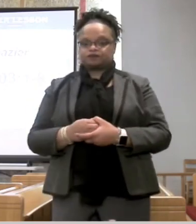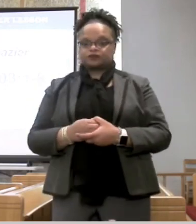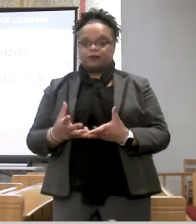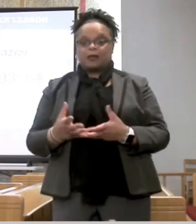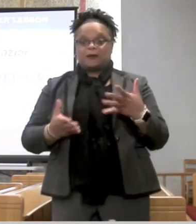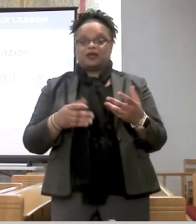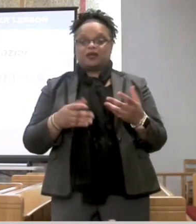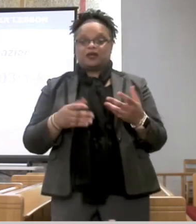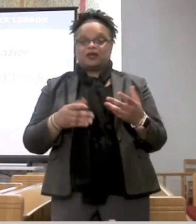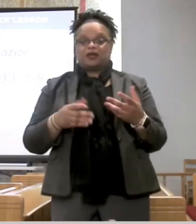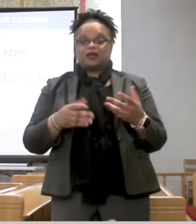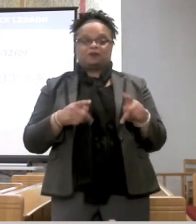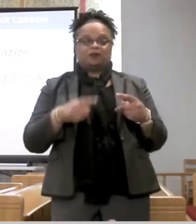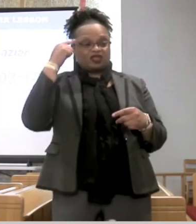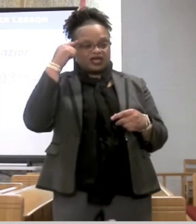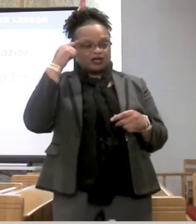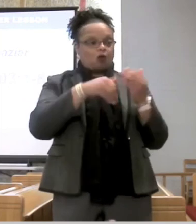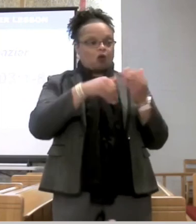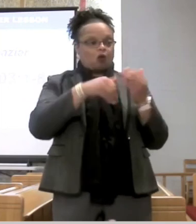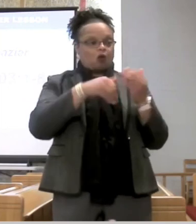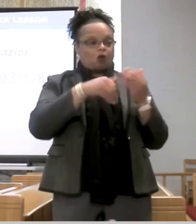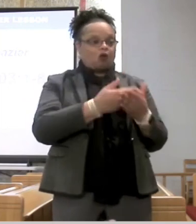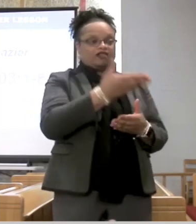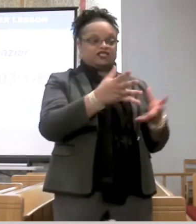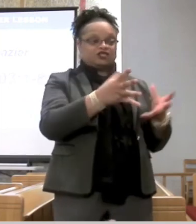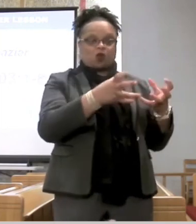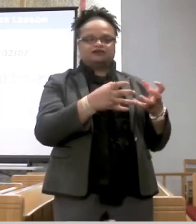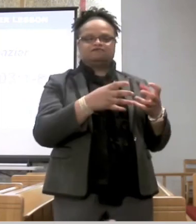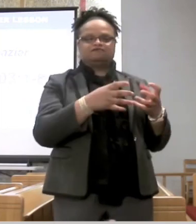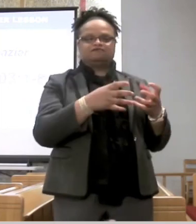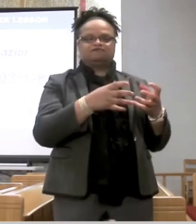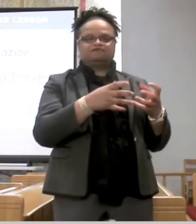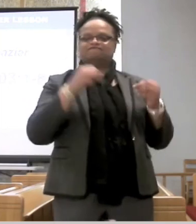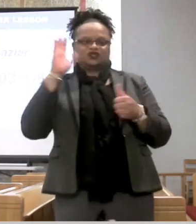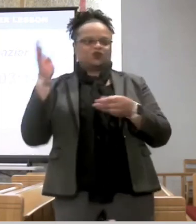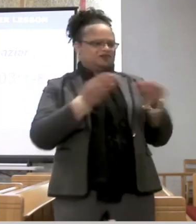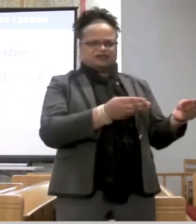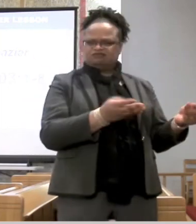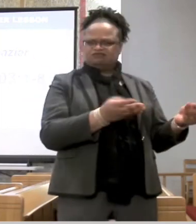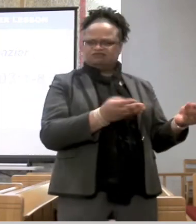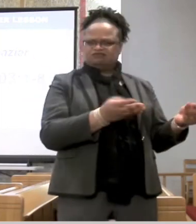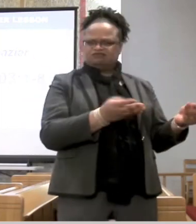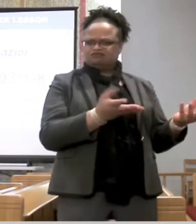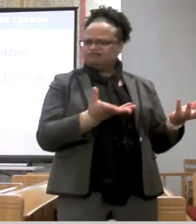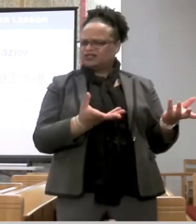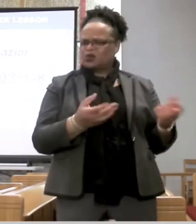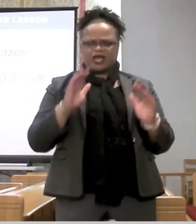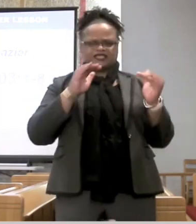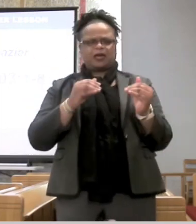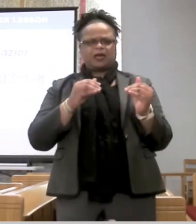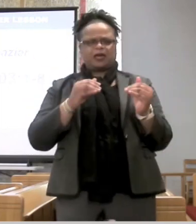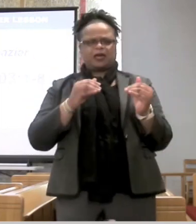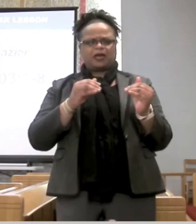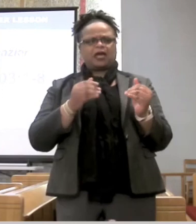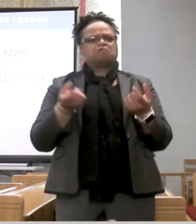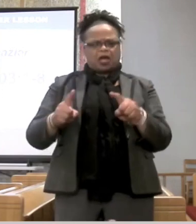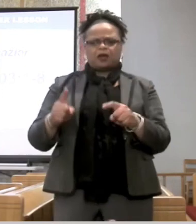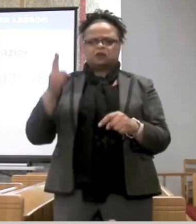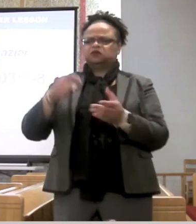they want or desire in life will automatically come to them because it's natural expectation. We expect things to happen because we deserve